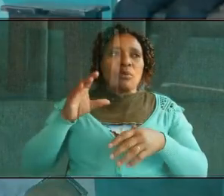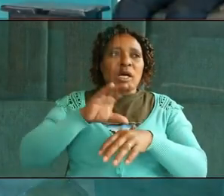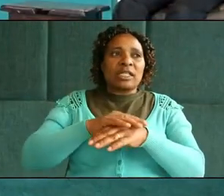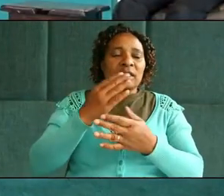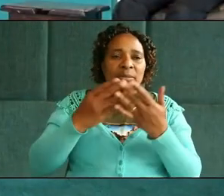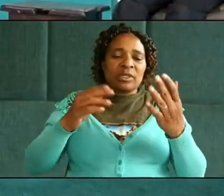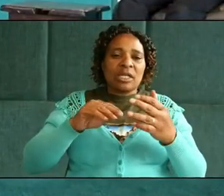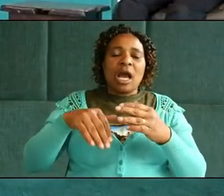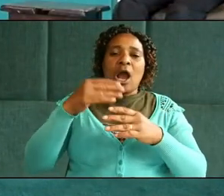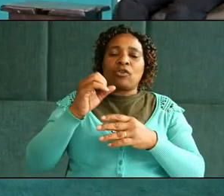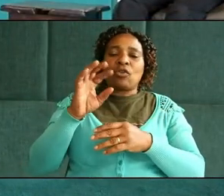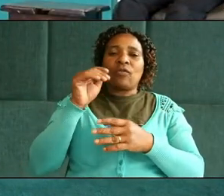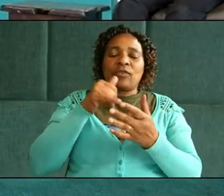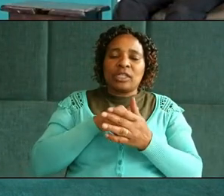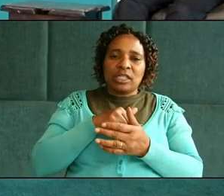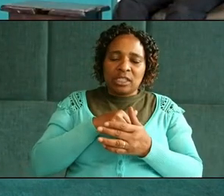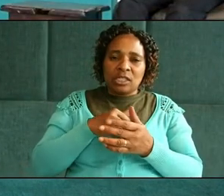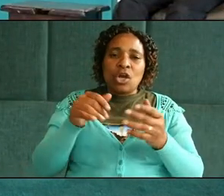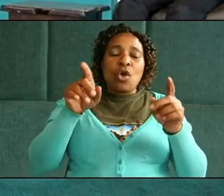it. Yeah. And also